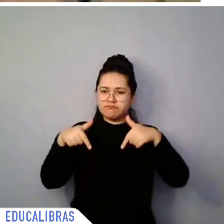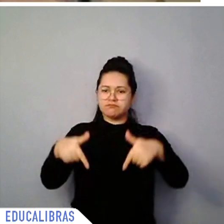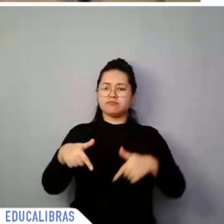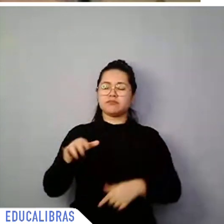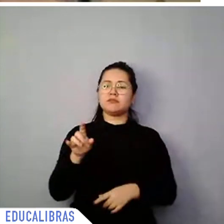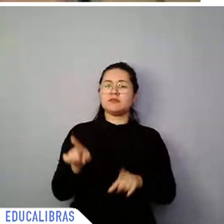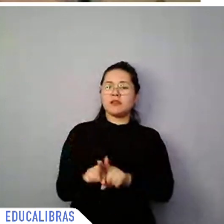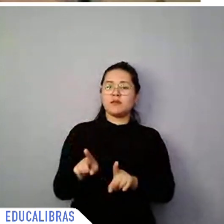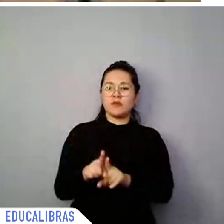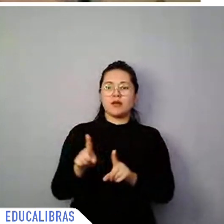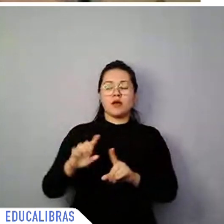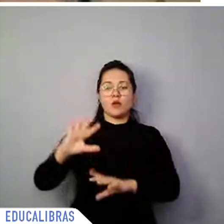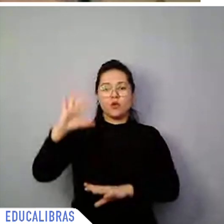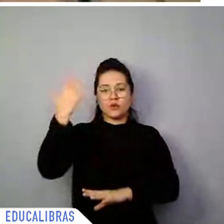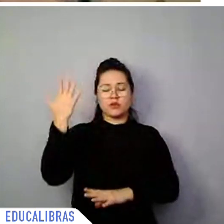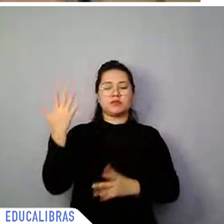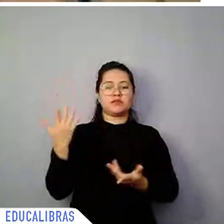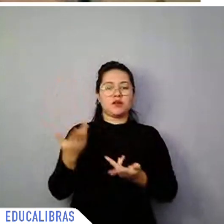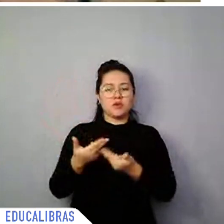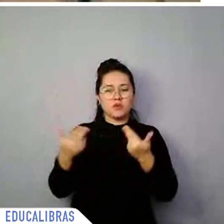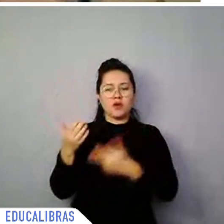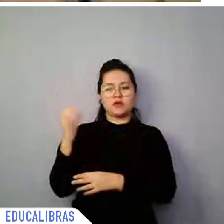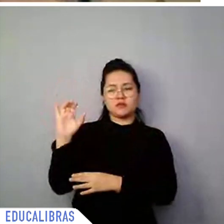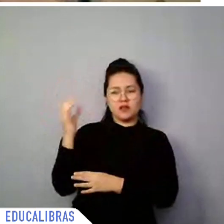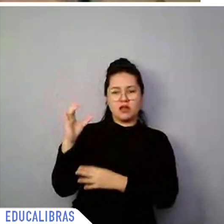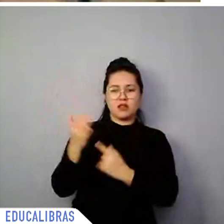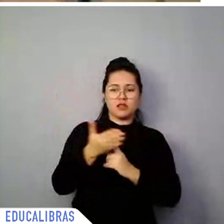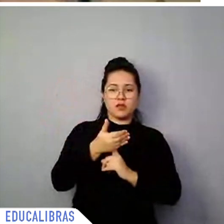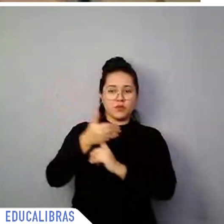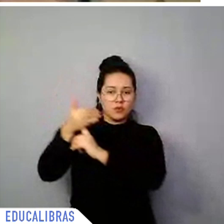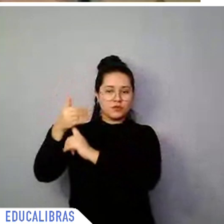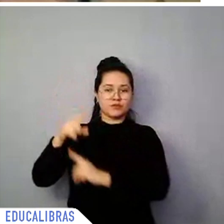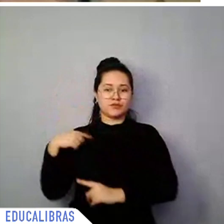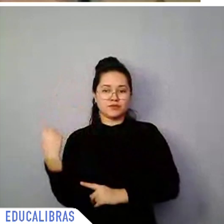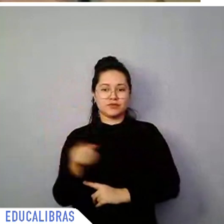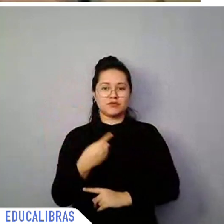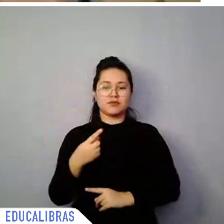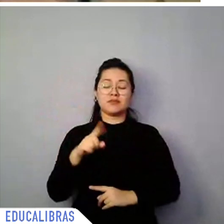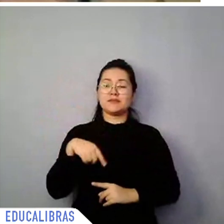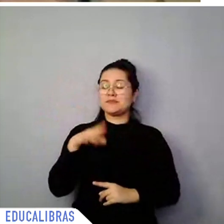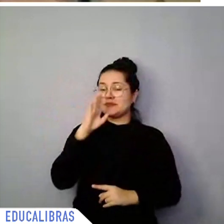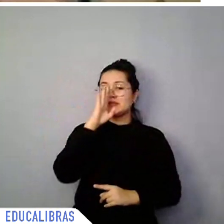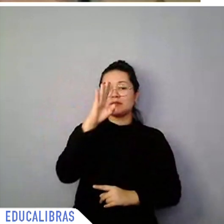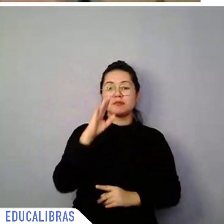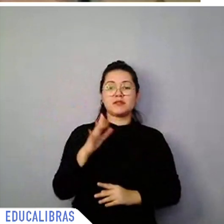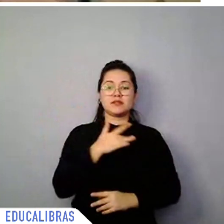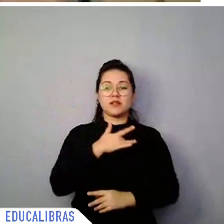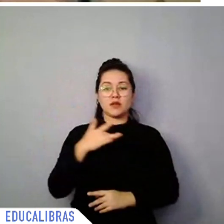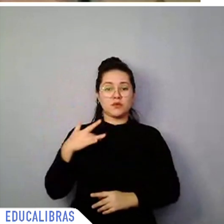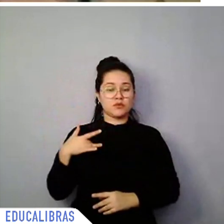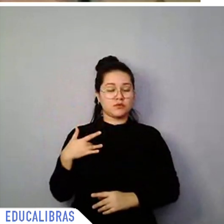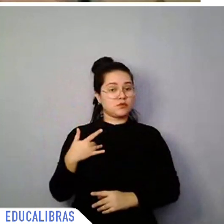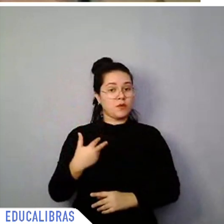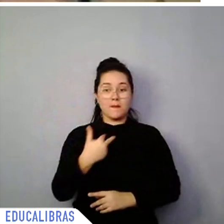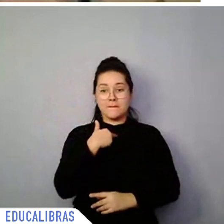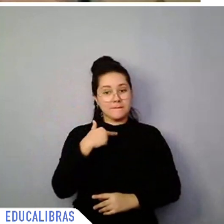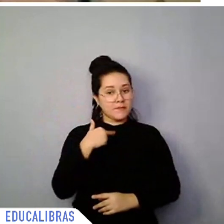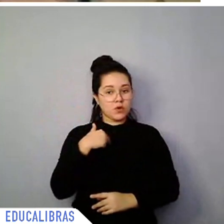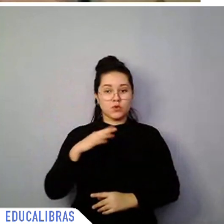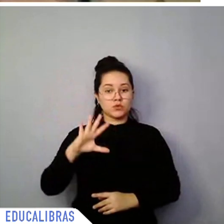She is a fighter, because what's been happening in technology and